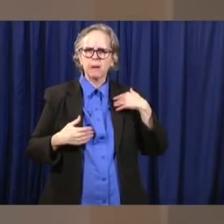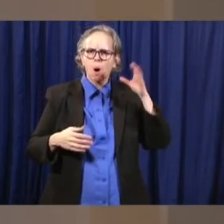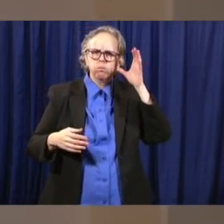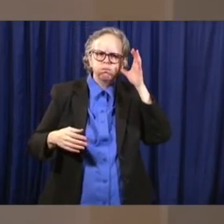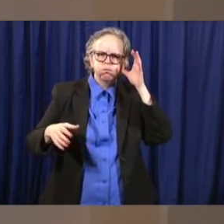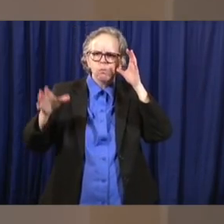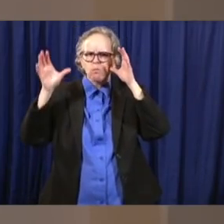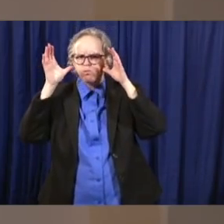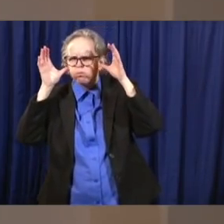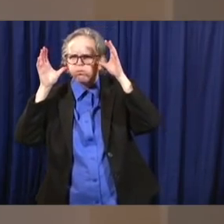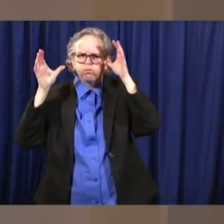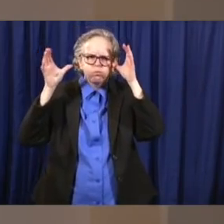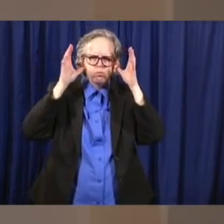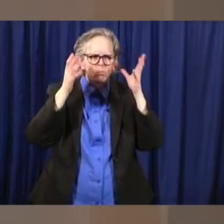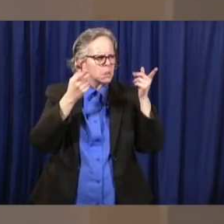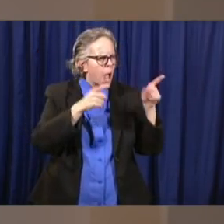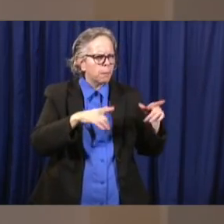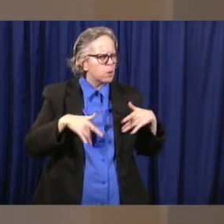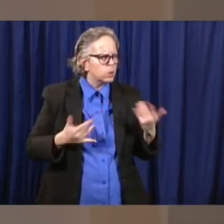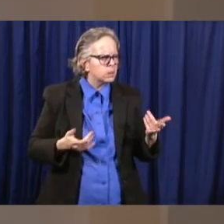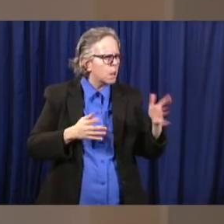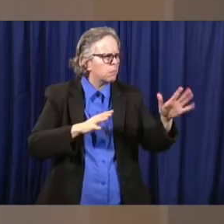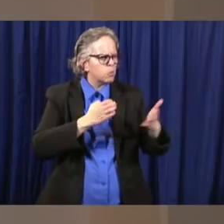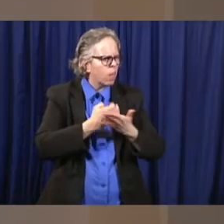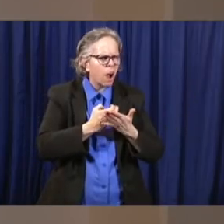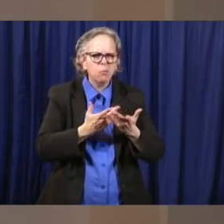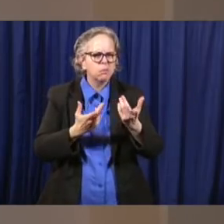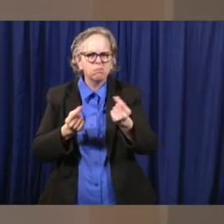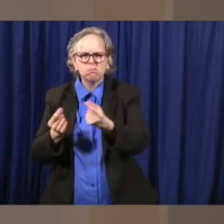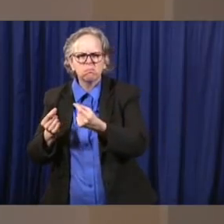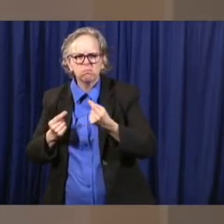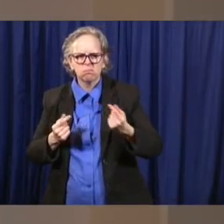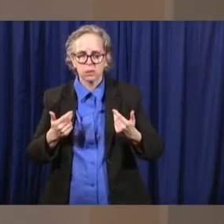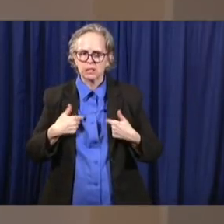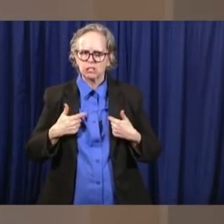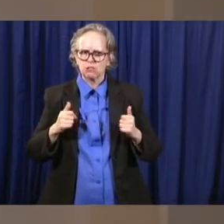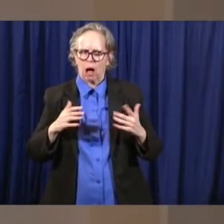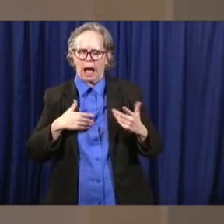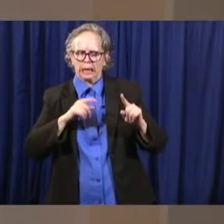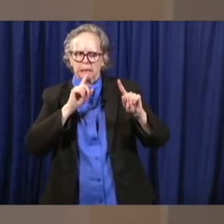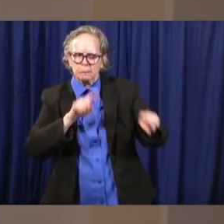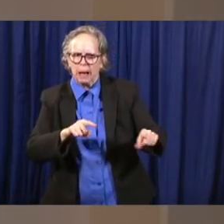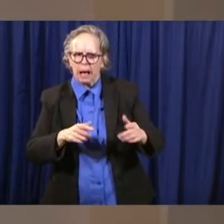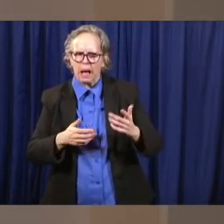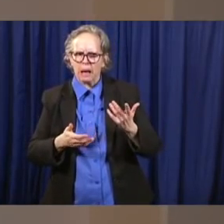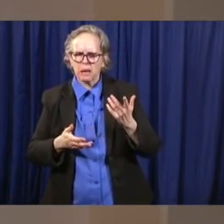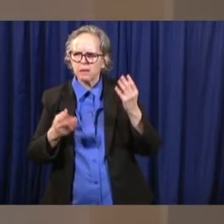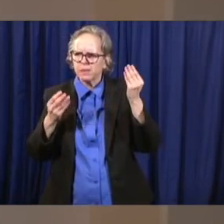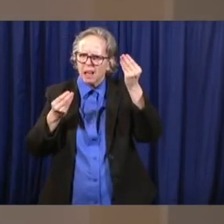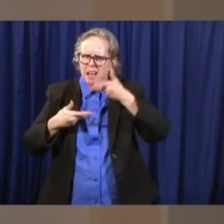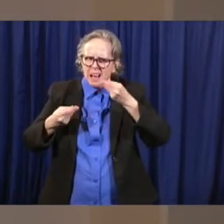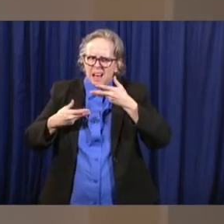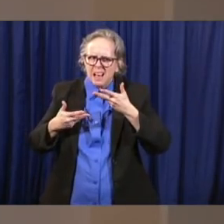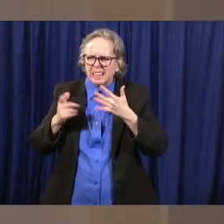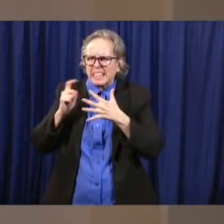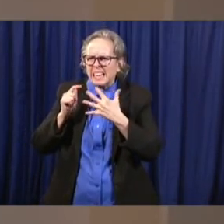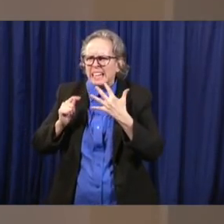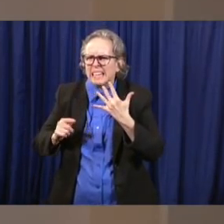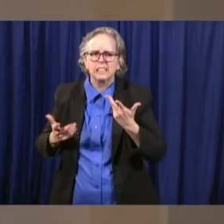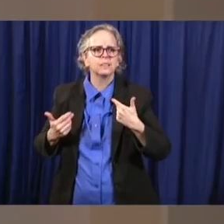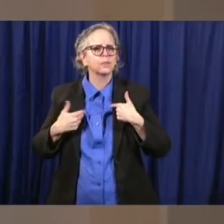And then we try to respond to the things that people are telling us need to occur, or at least that they would like to